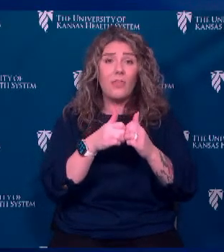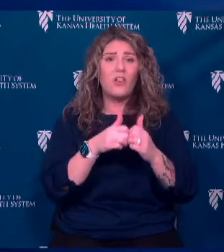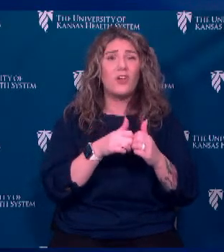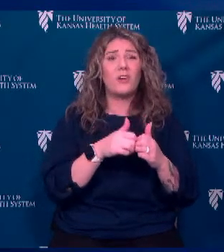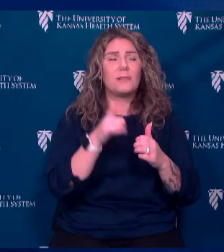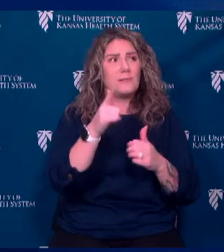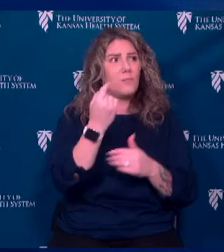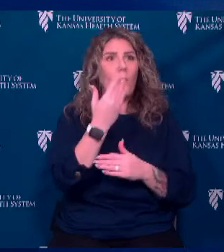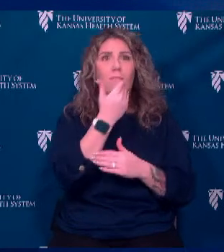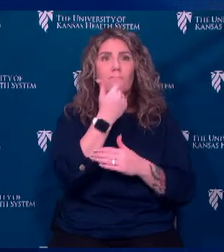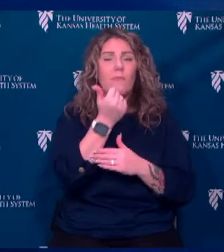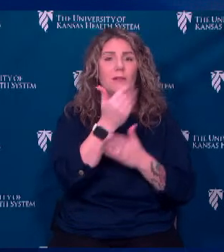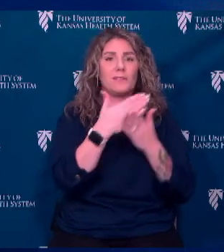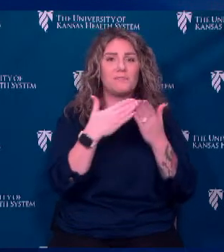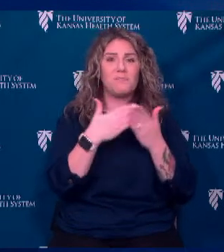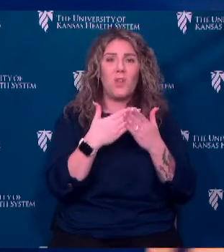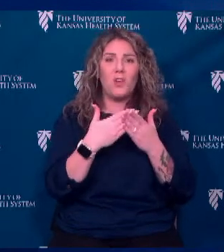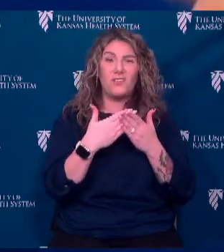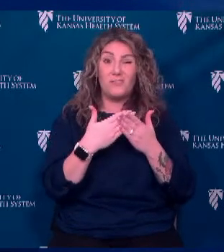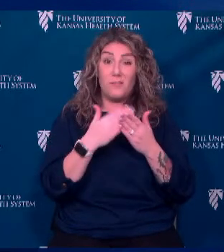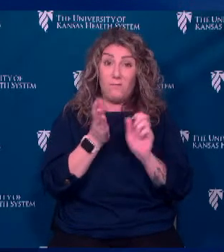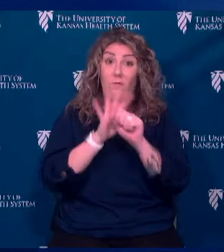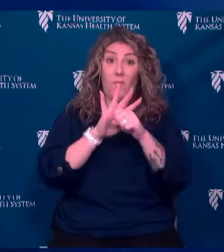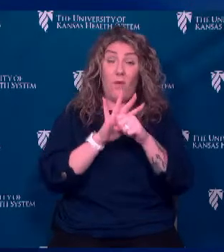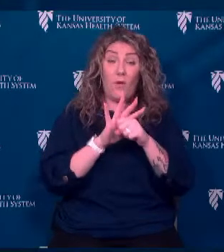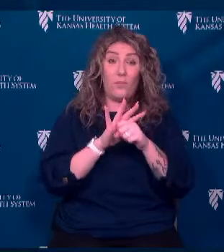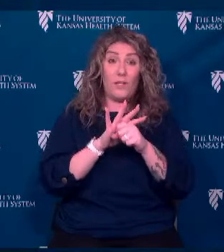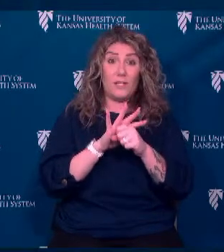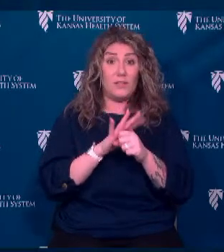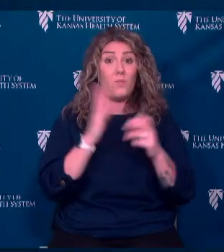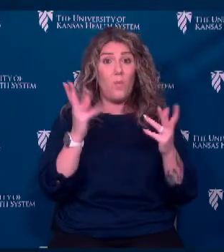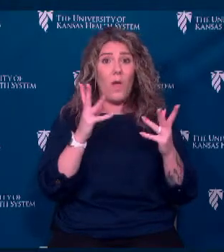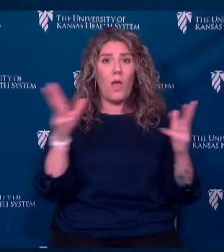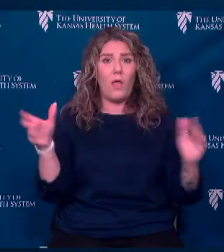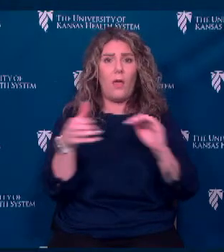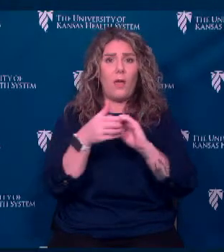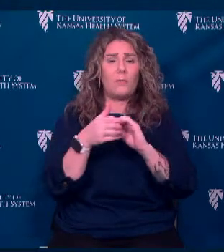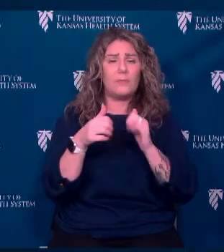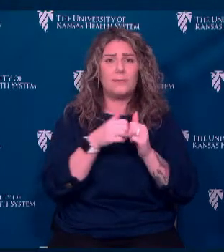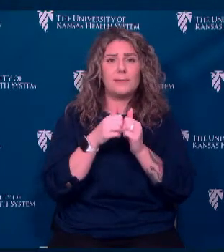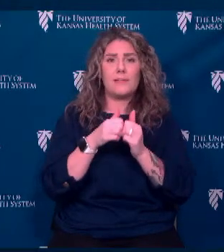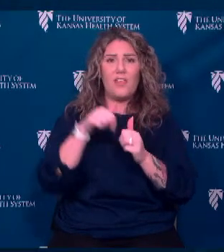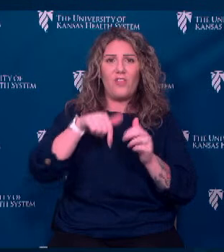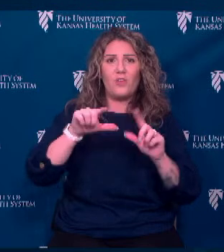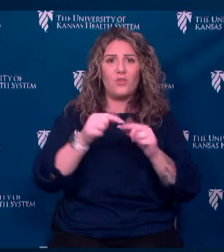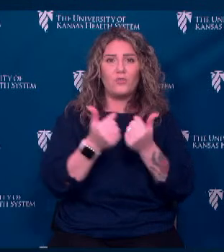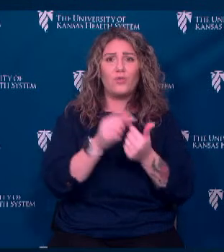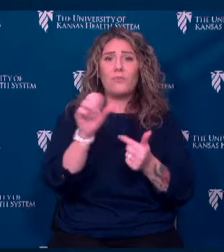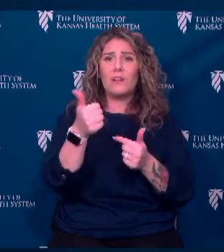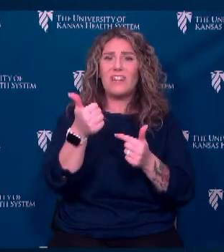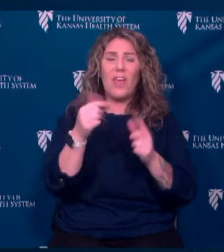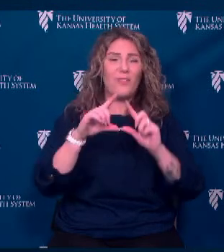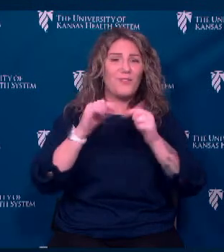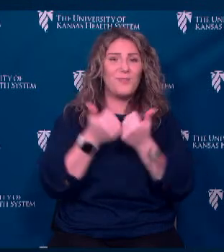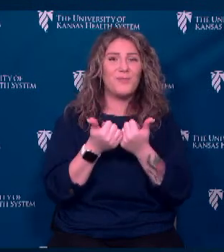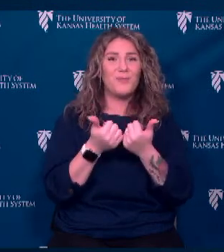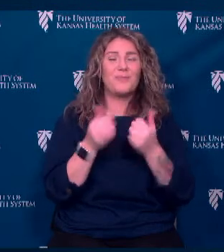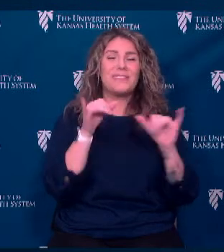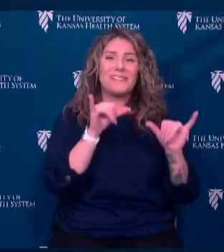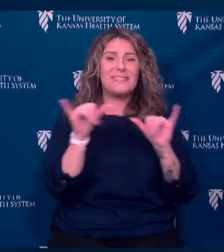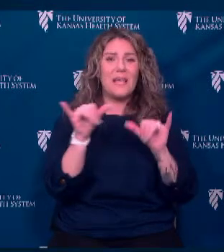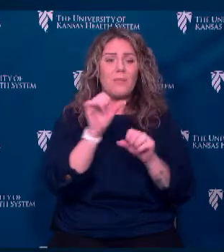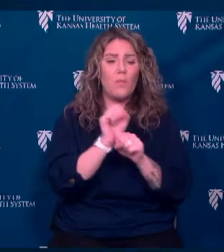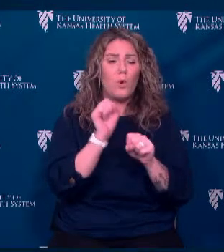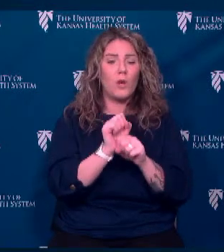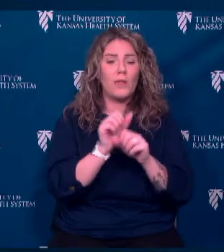the best parts about the pandemic is the coming together of this group and other groups like it. We're working together, and even though we